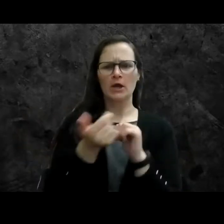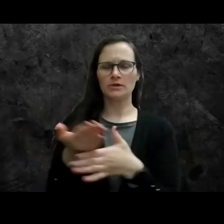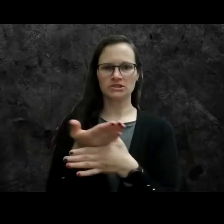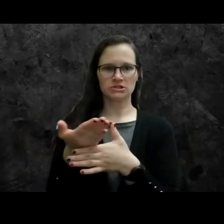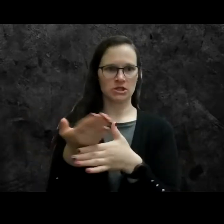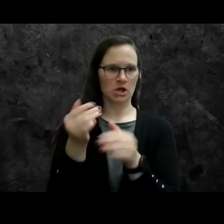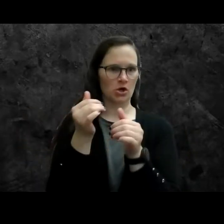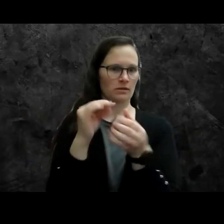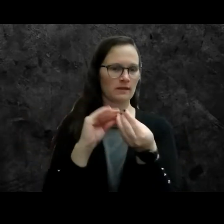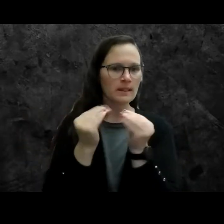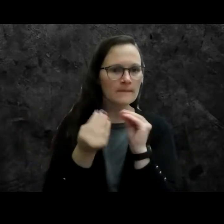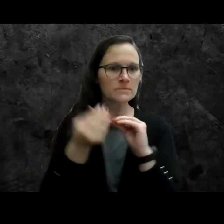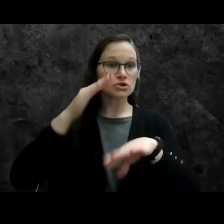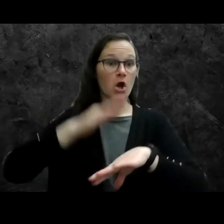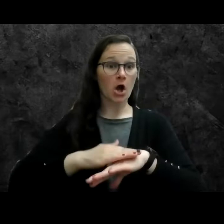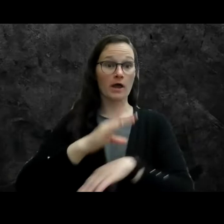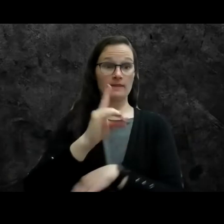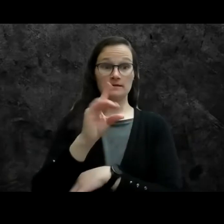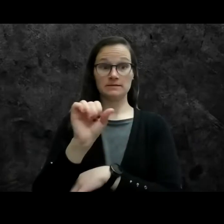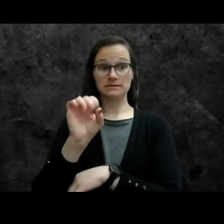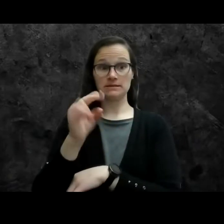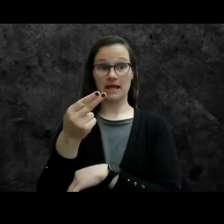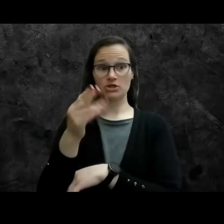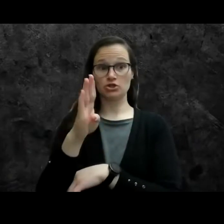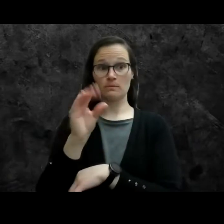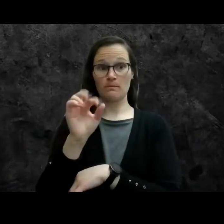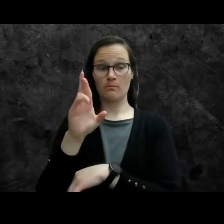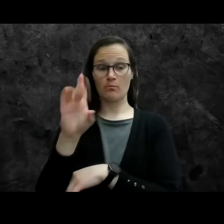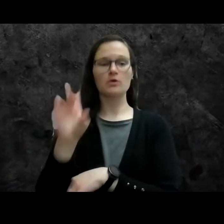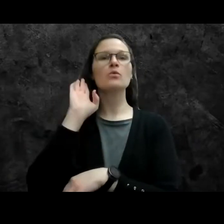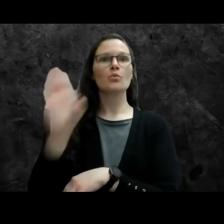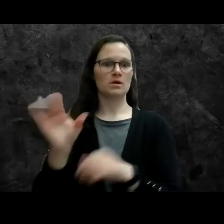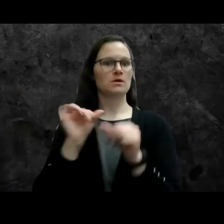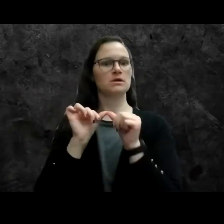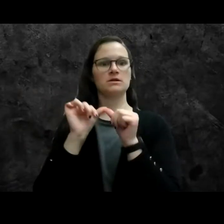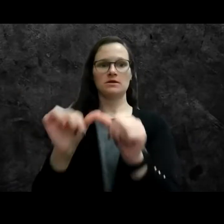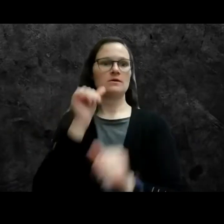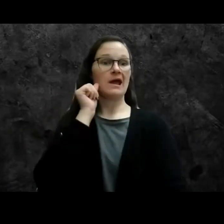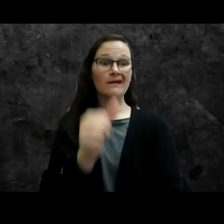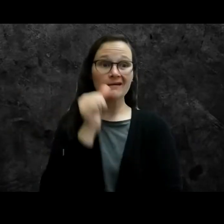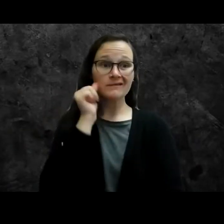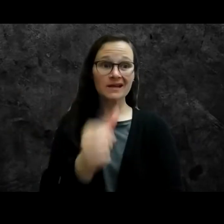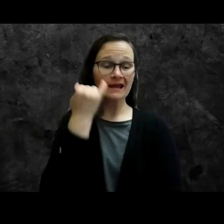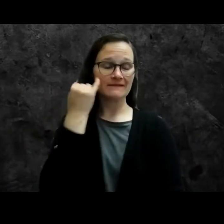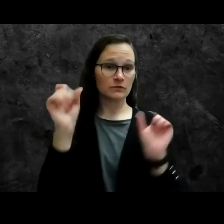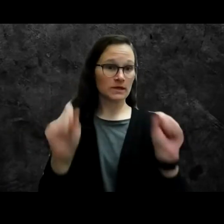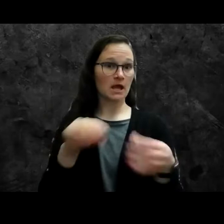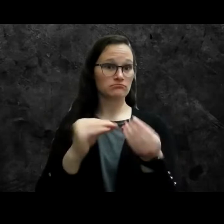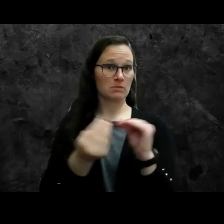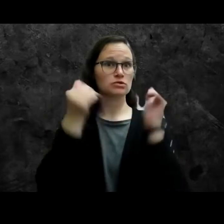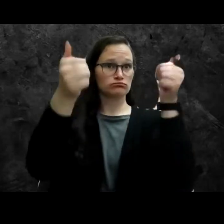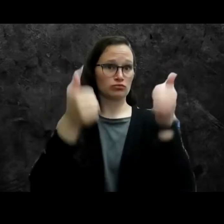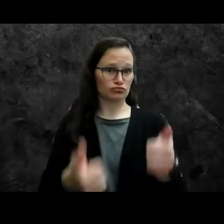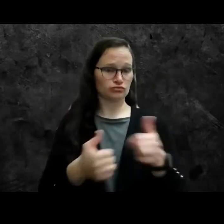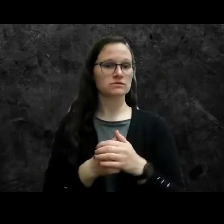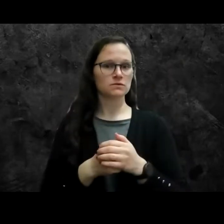the dashboard, which they were again on Friday and will continue to be every day as much as we can get the data. So we're happy about the